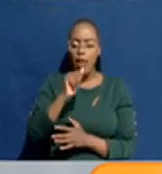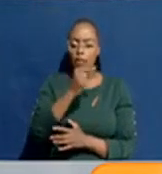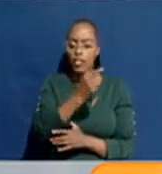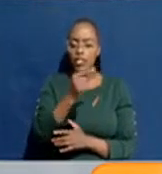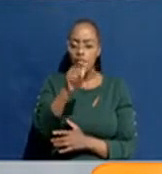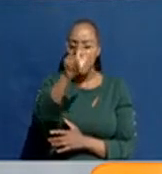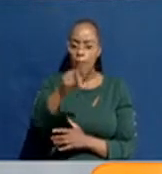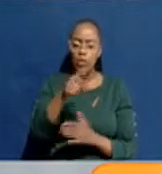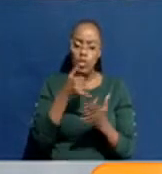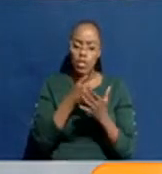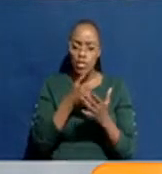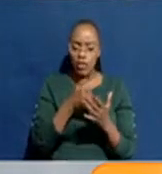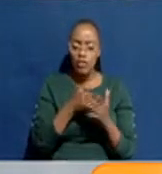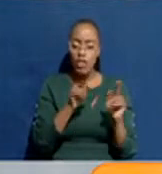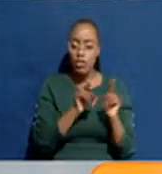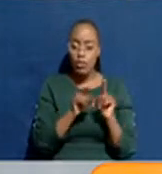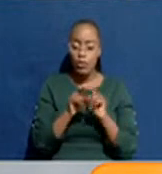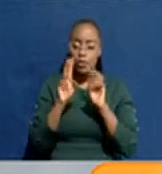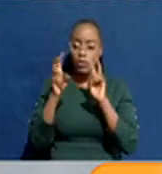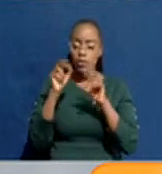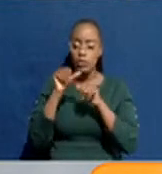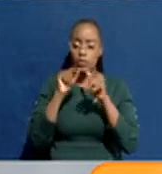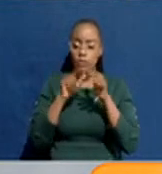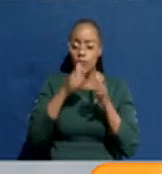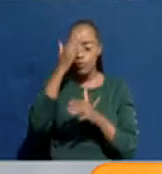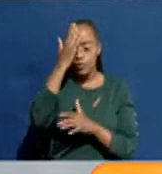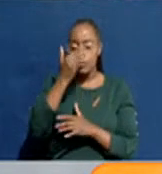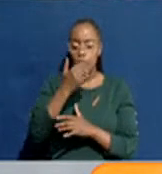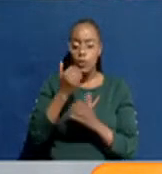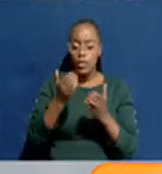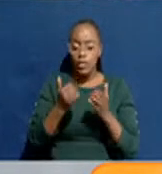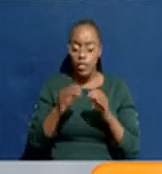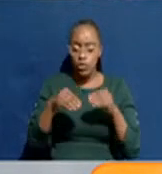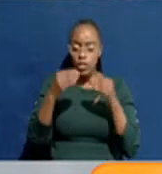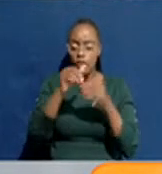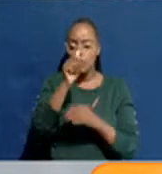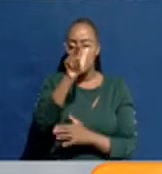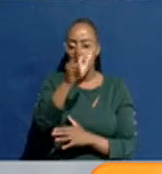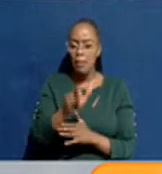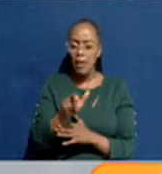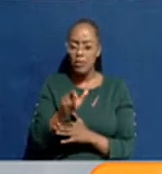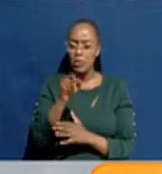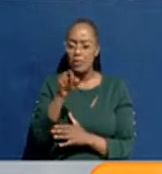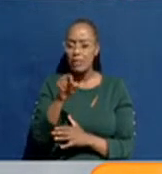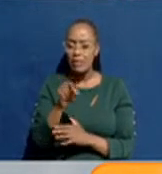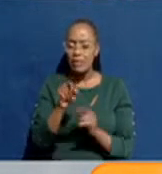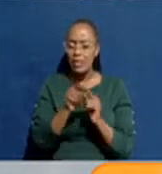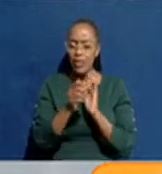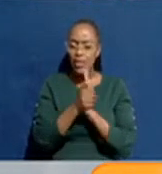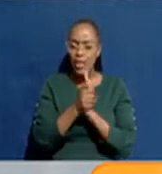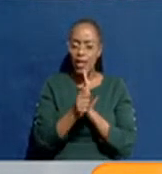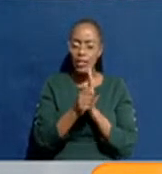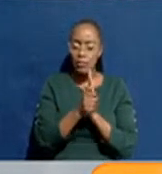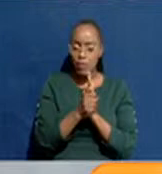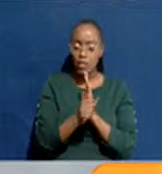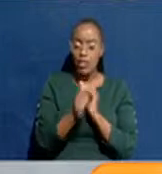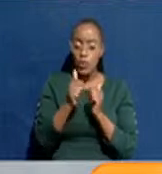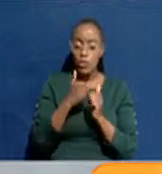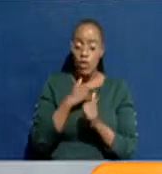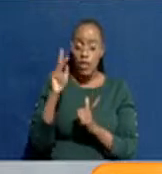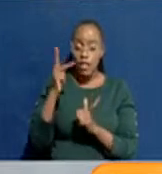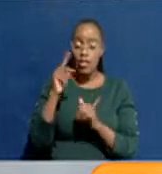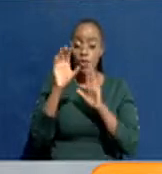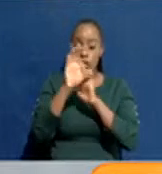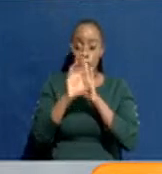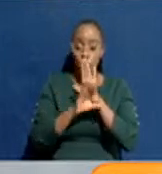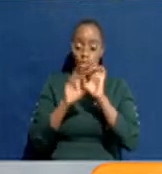is involved. And also in terms of why do we need to throw this to the other person, the expert we have in Kenya in terms of the